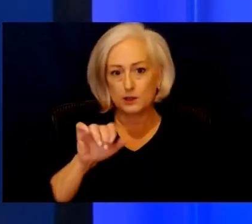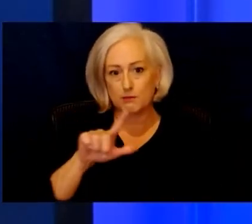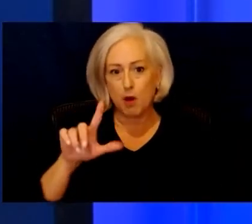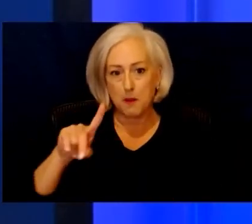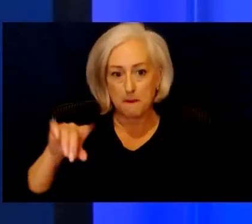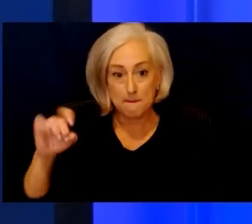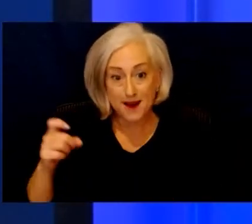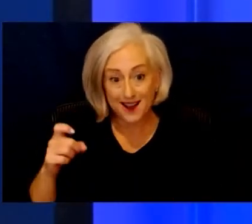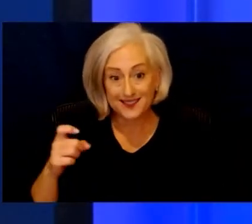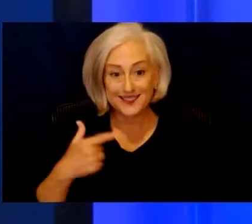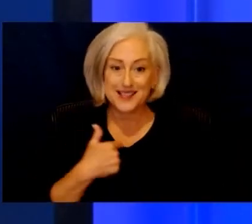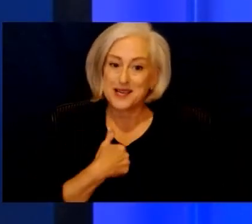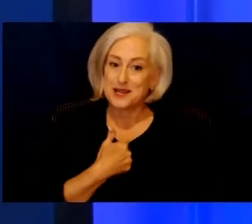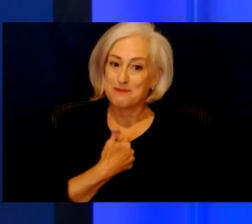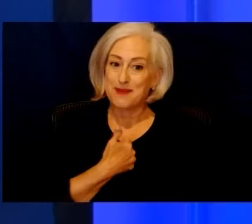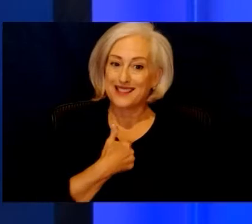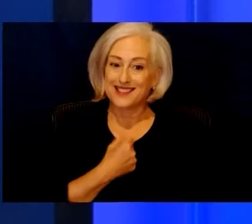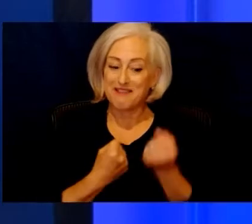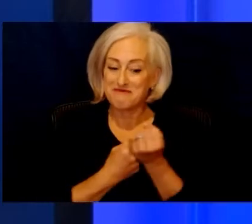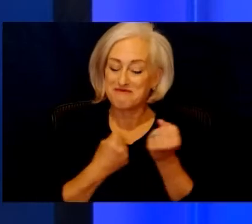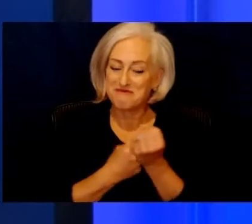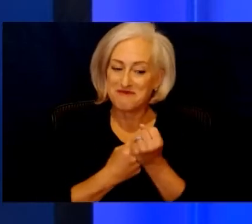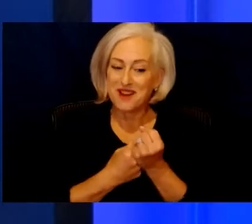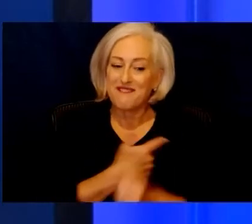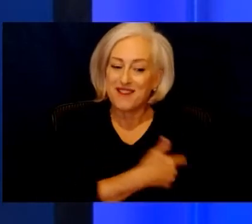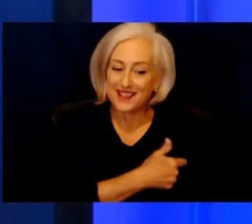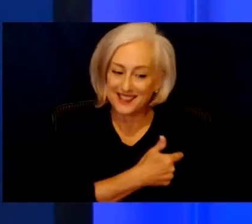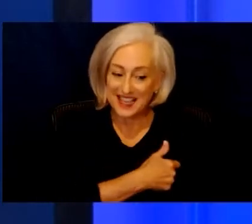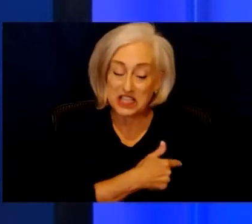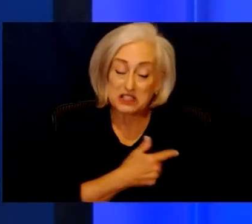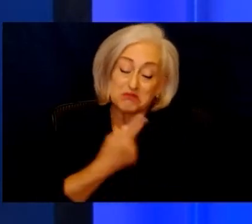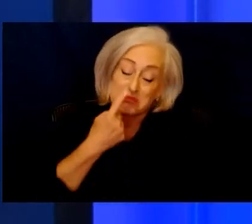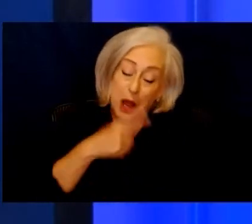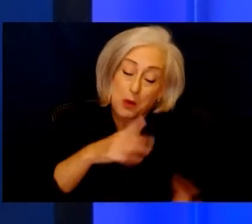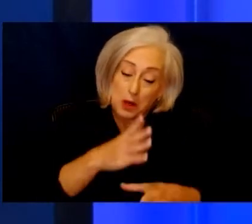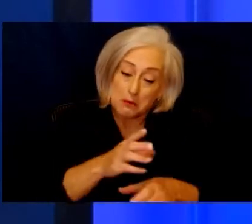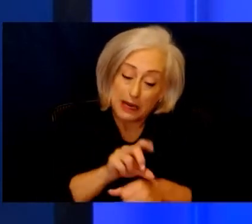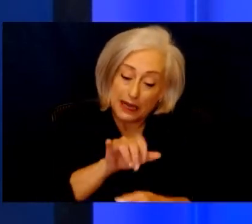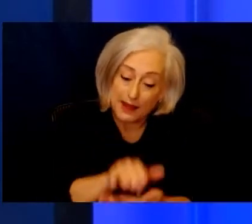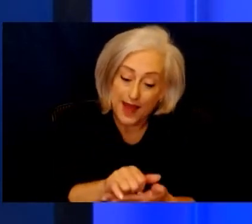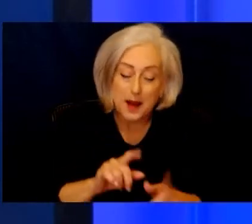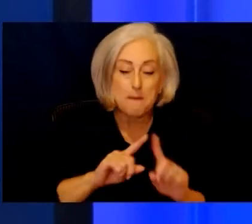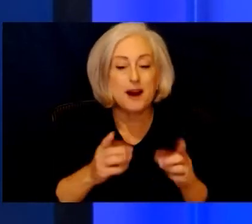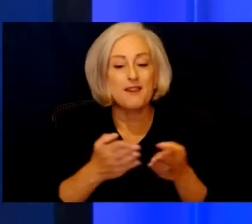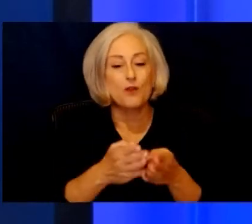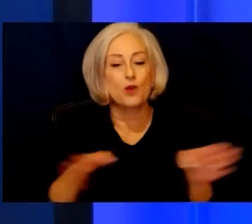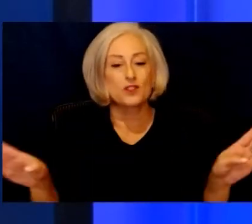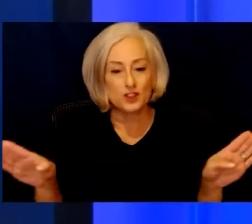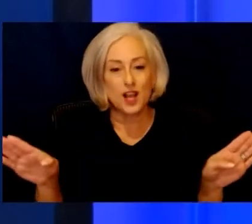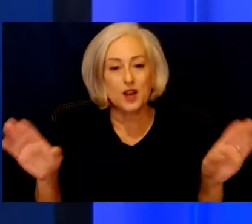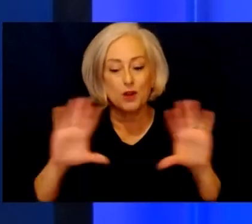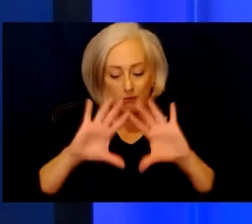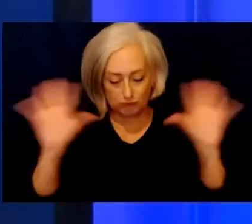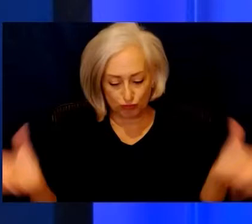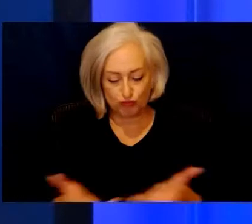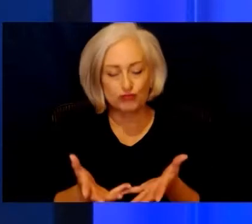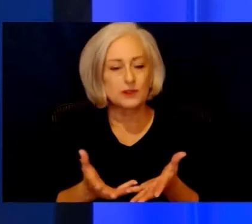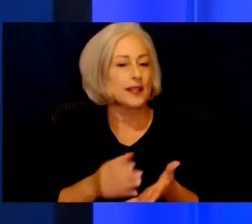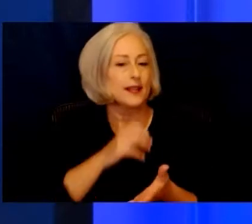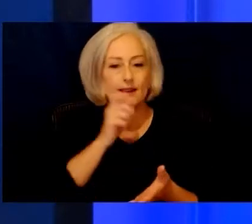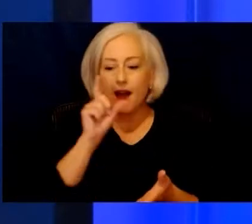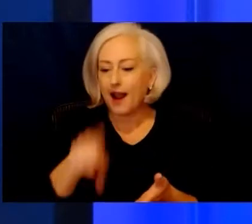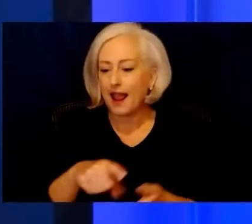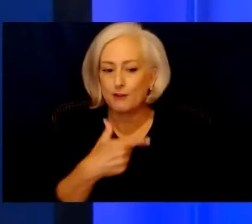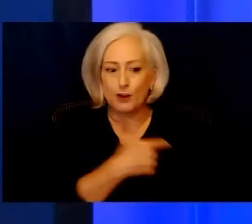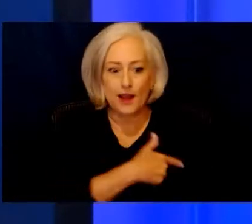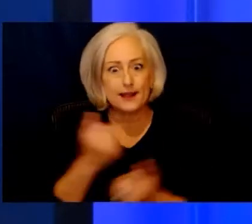I wouldn't mind getting one. But in the general population, however, the recommendation is not to just vaccinate everybody. They